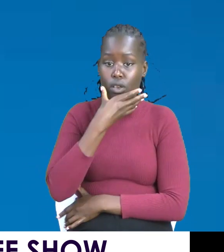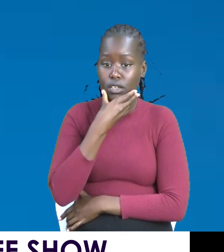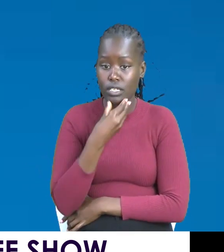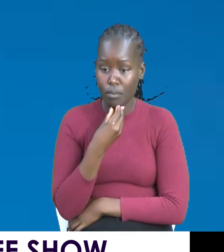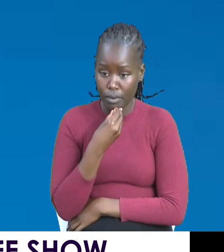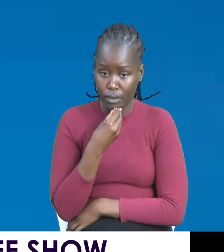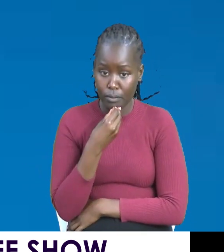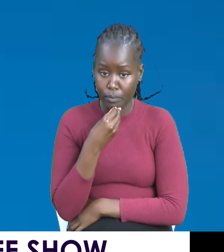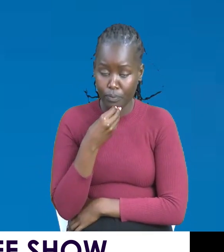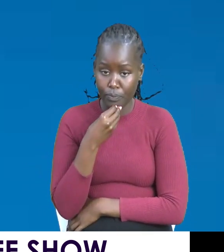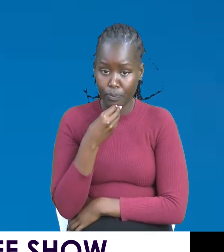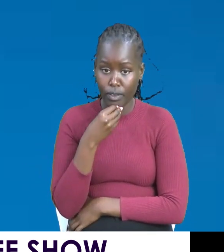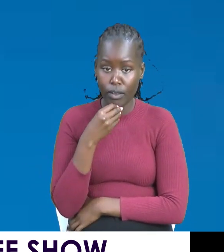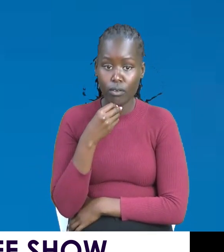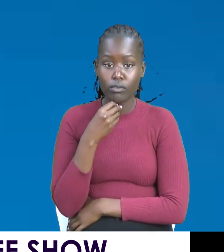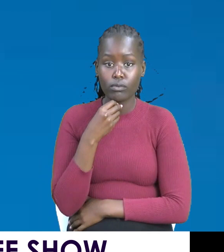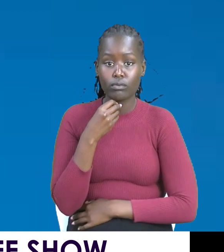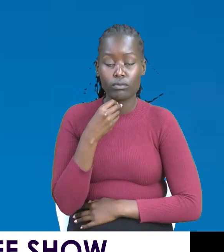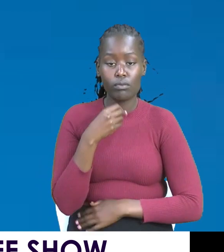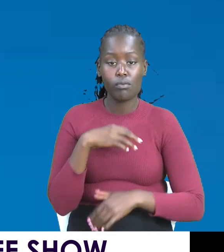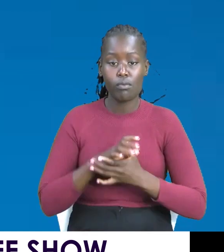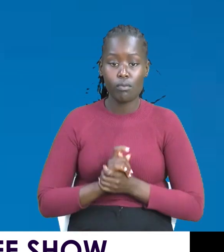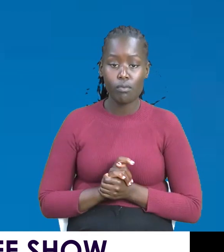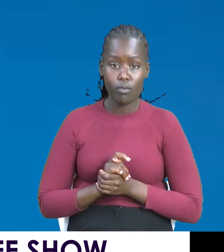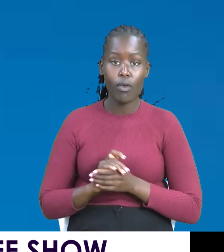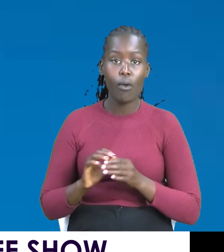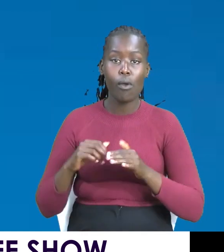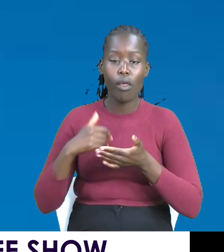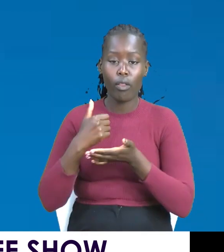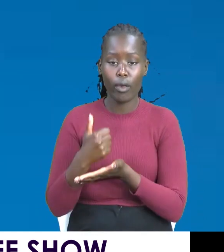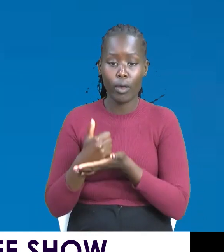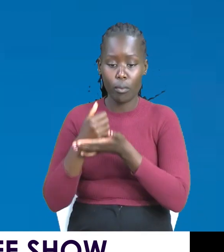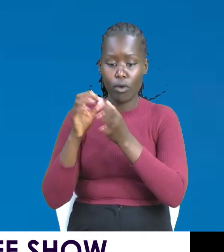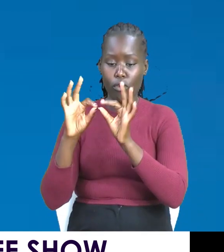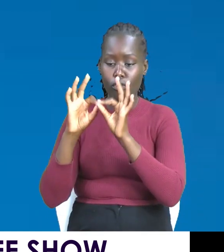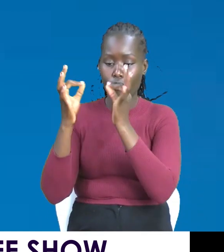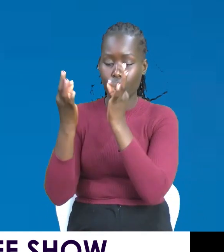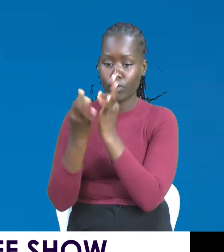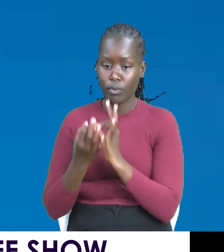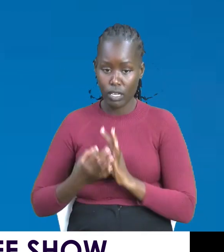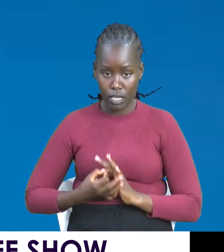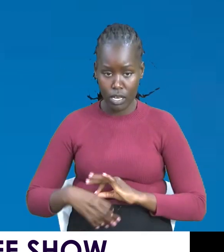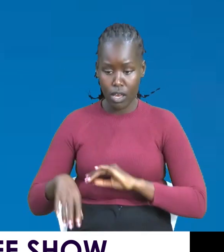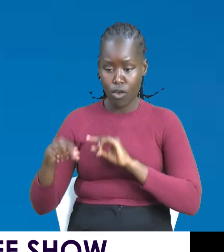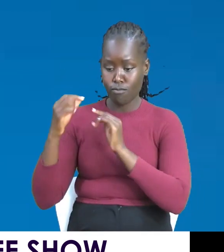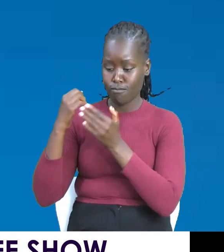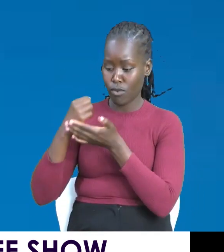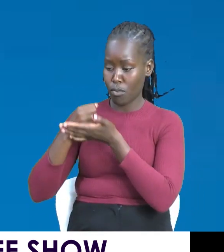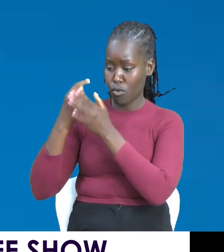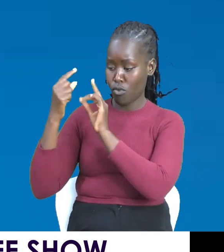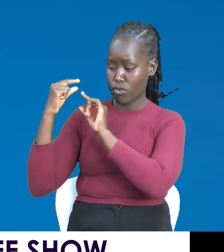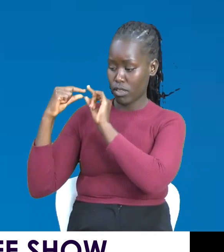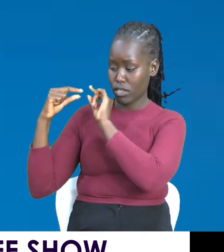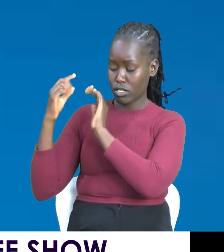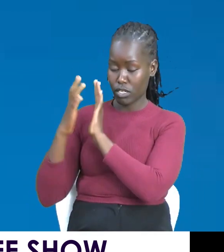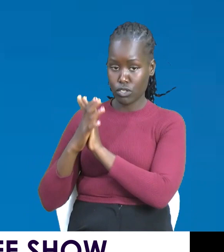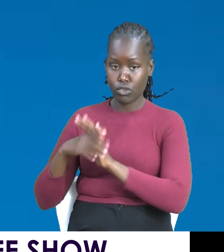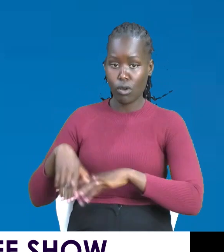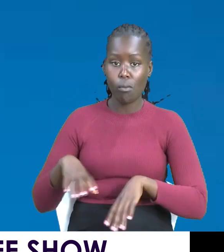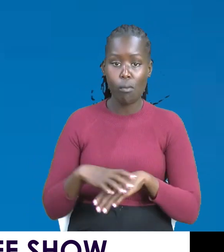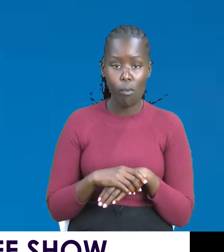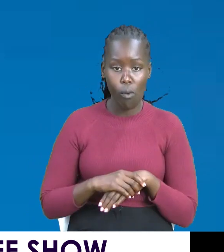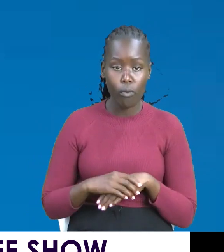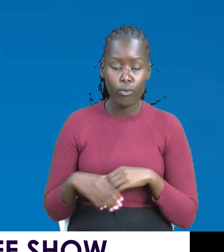the sustainer of the family, the sustainer of the generations, to be the